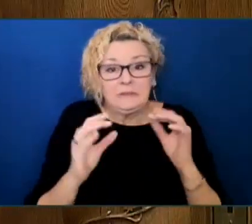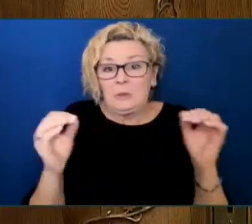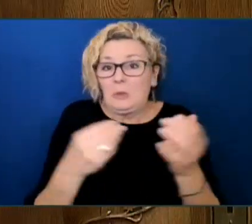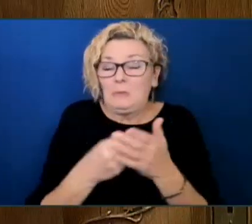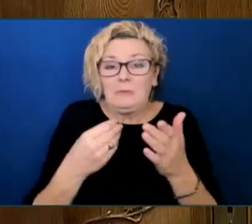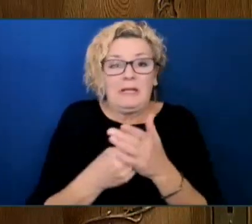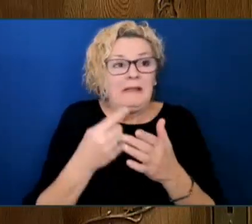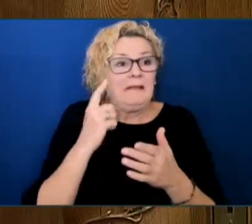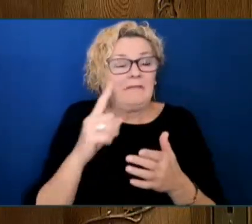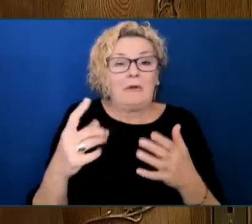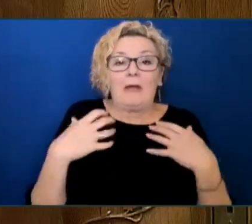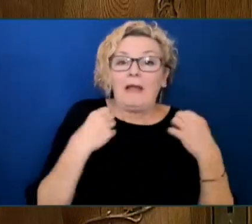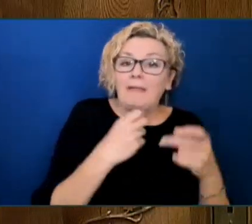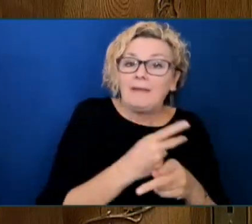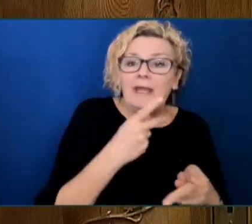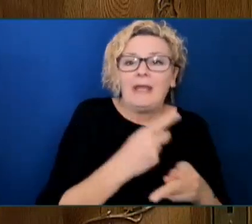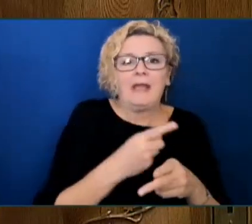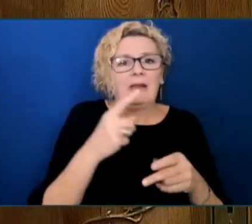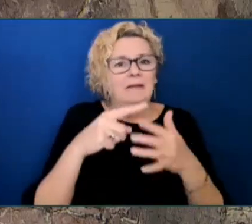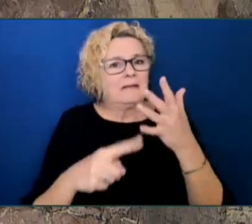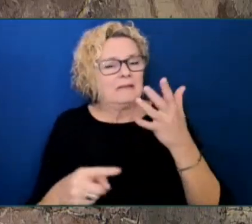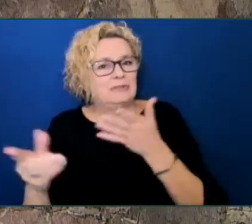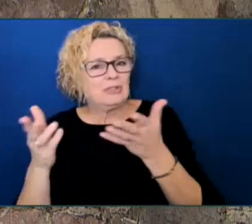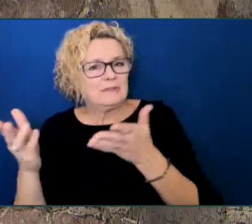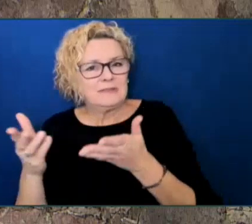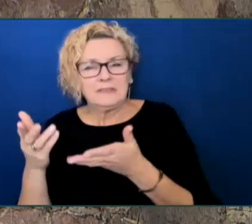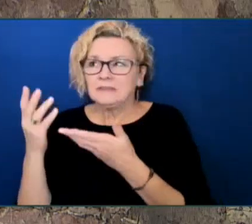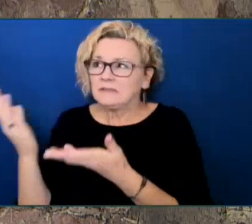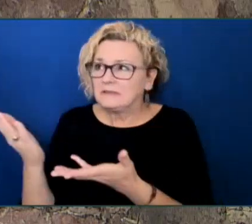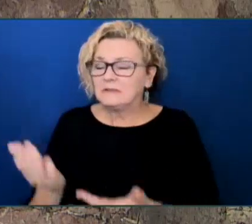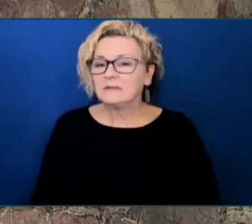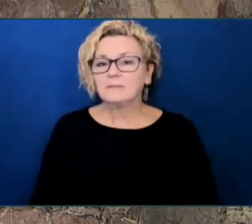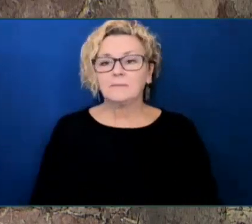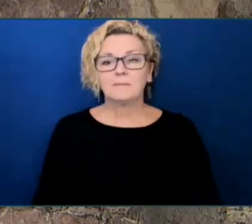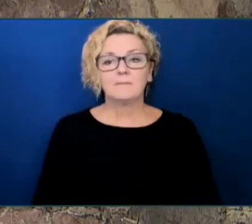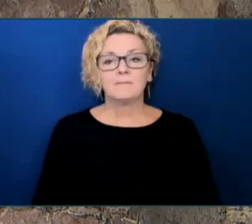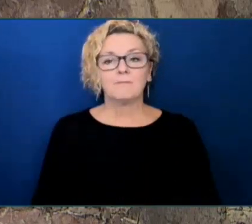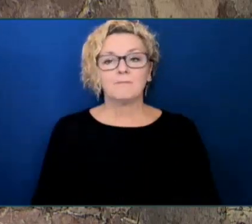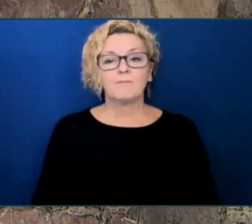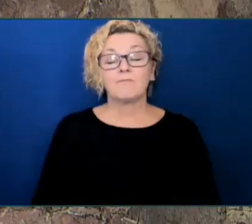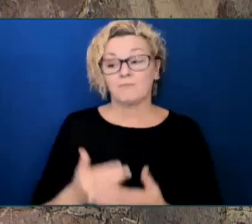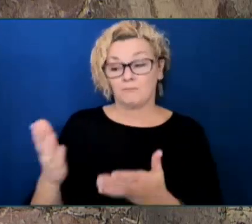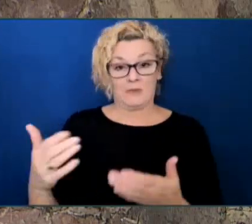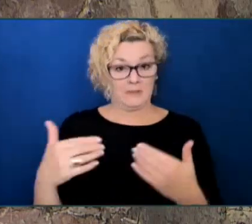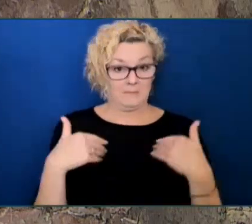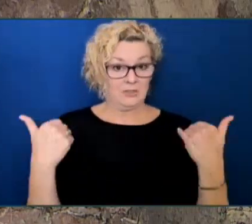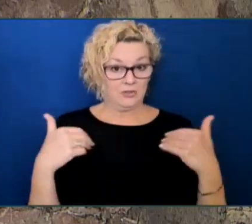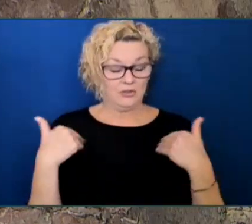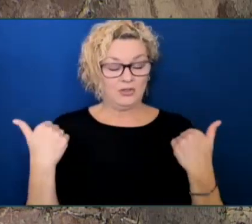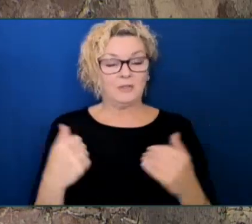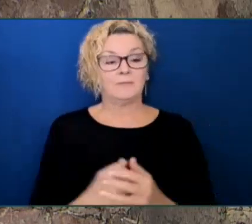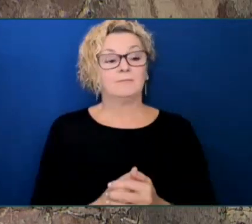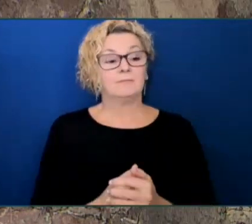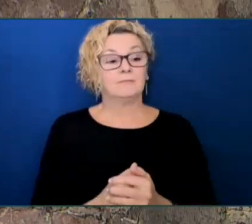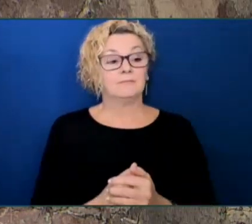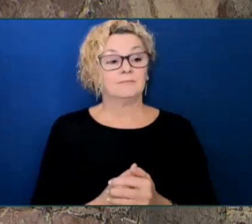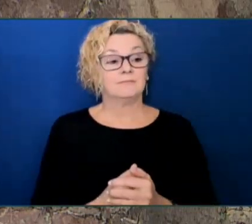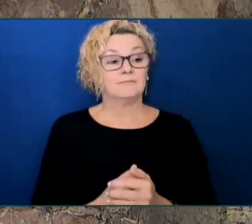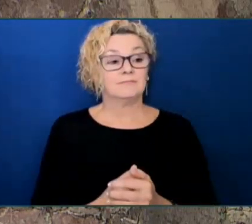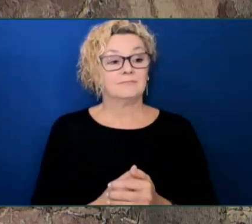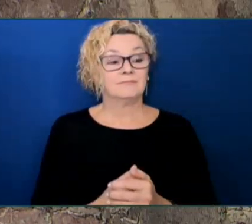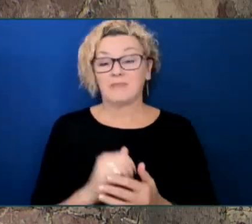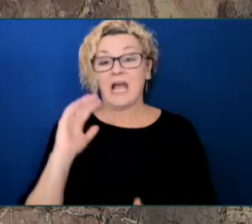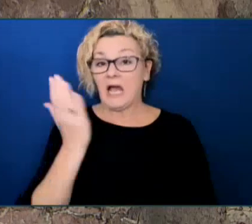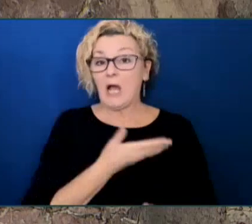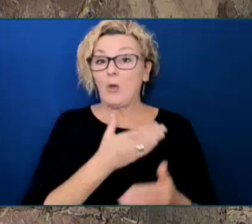Minister. Thank you very much, Honourable Speaker. Our plan is working. Our plan